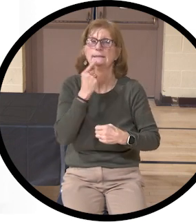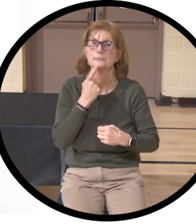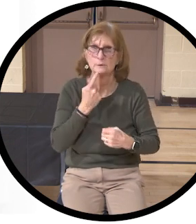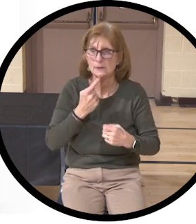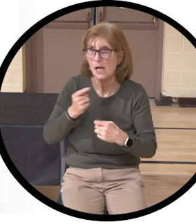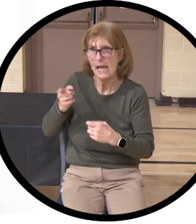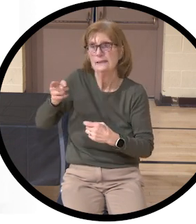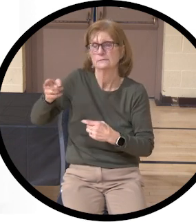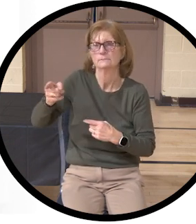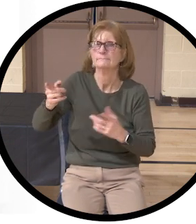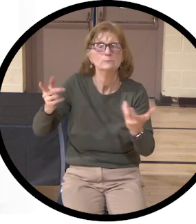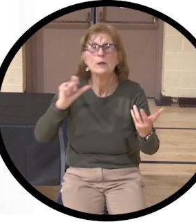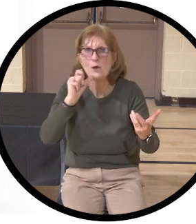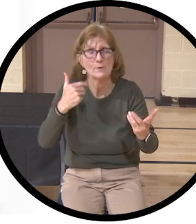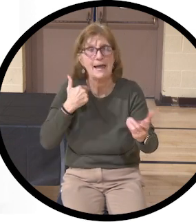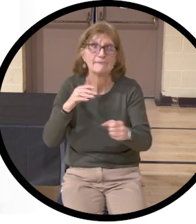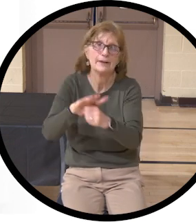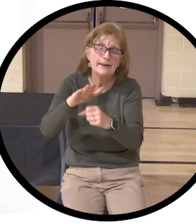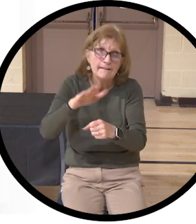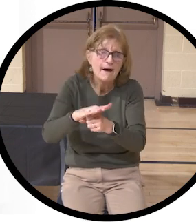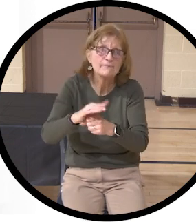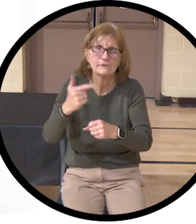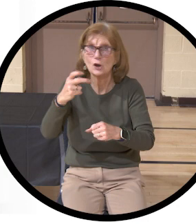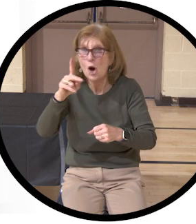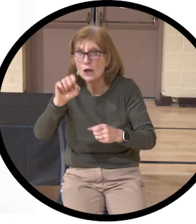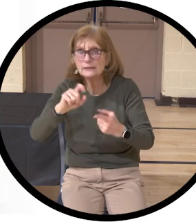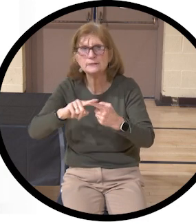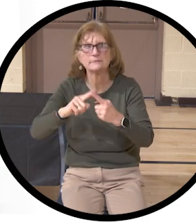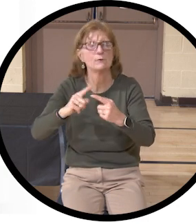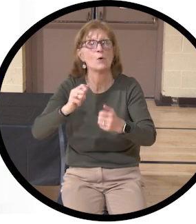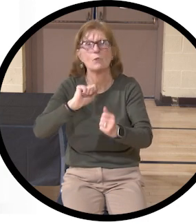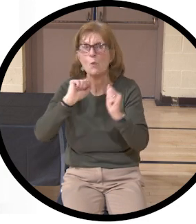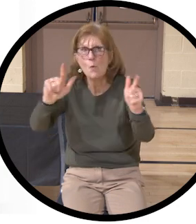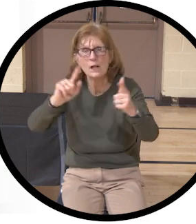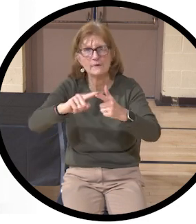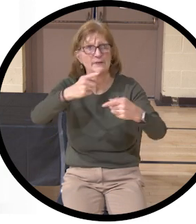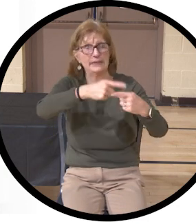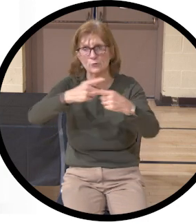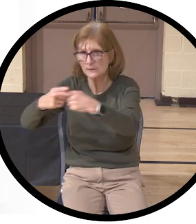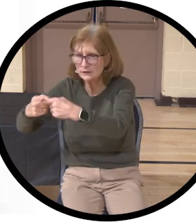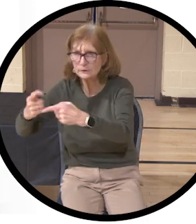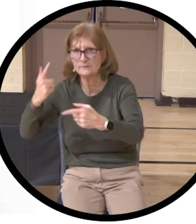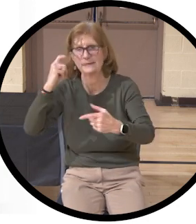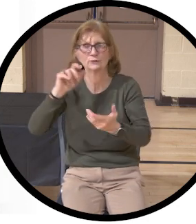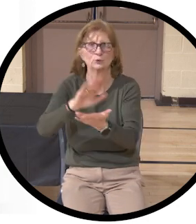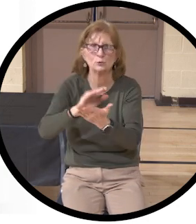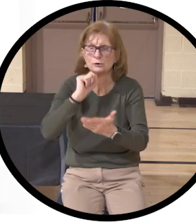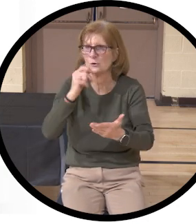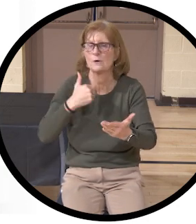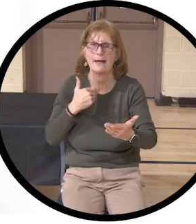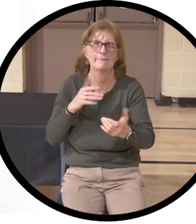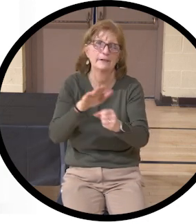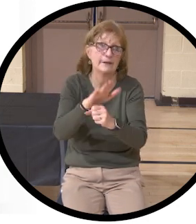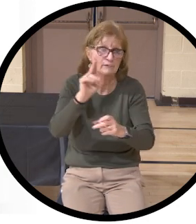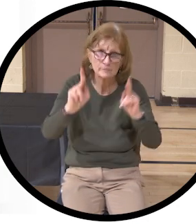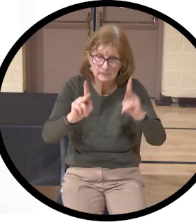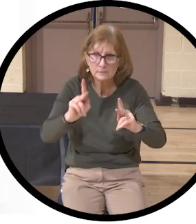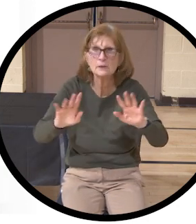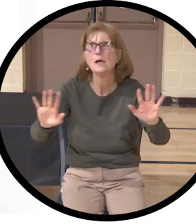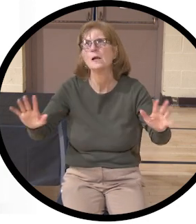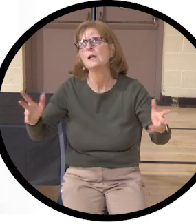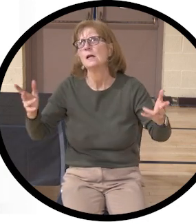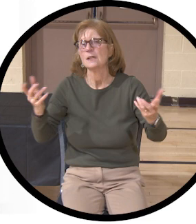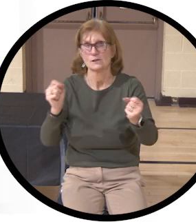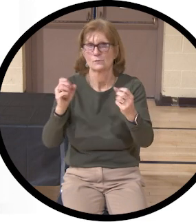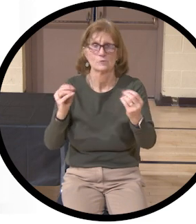because I know we're very limited and the schools are understaffed. So I think there's a lot to look at that are unfortunately unable to be solved